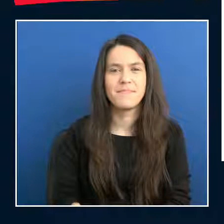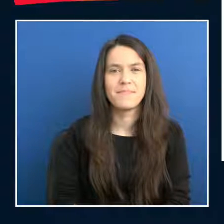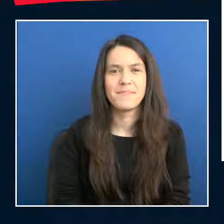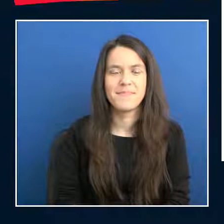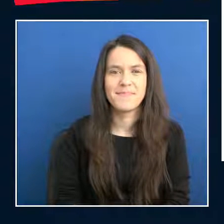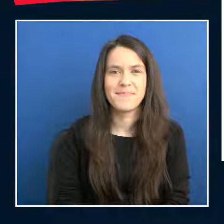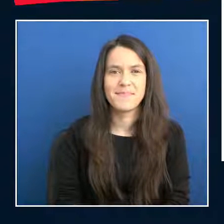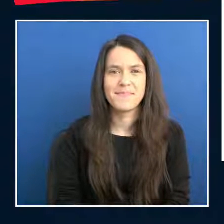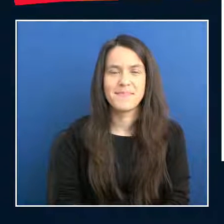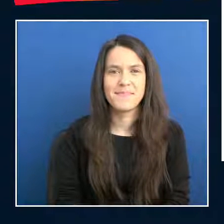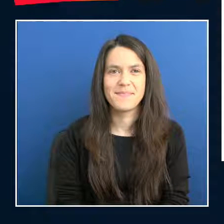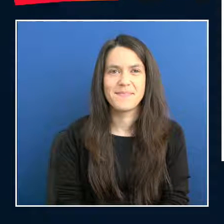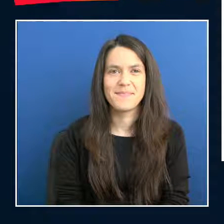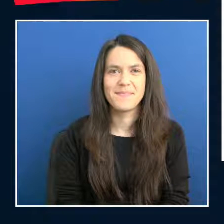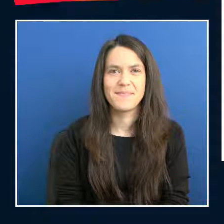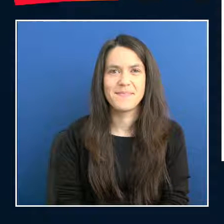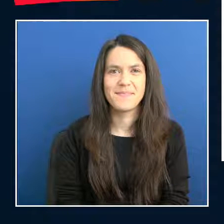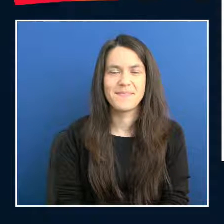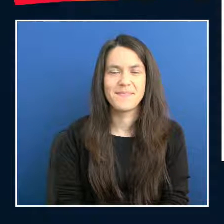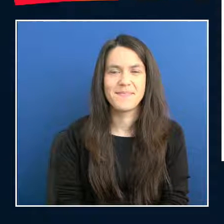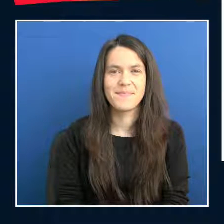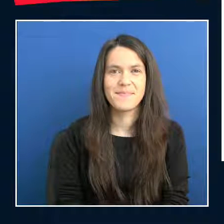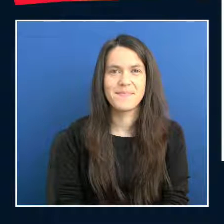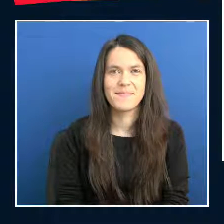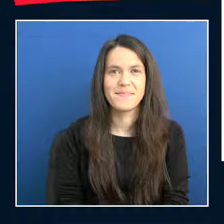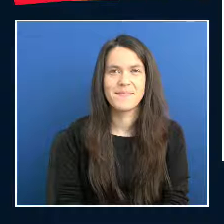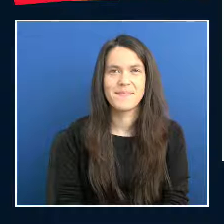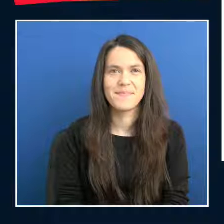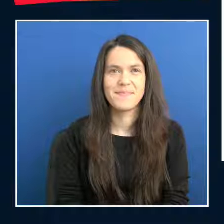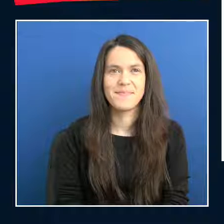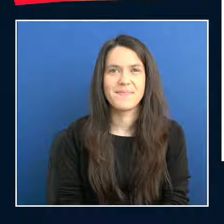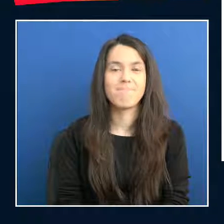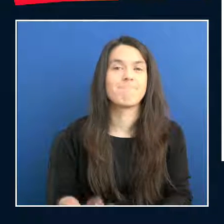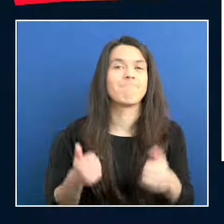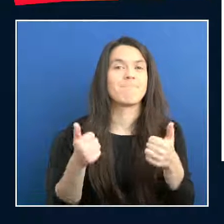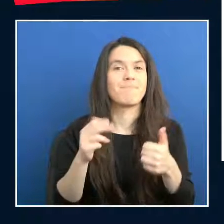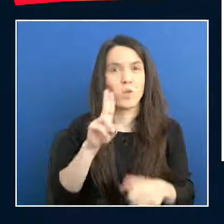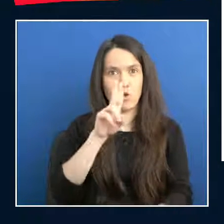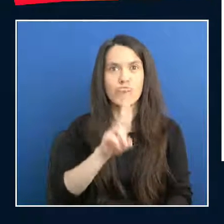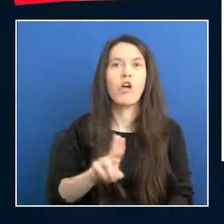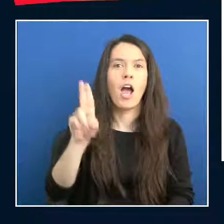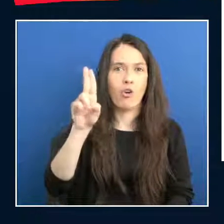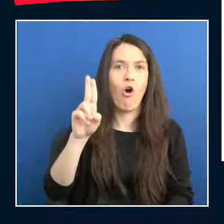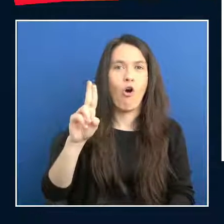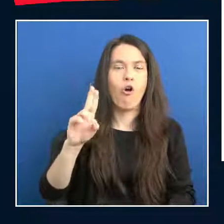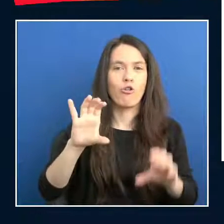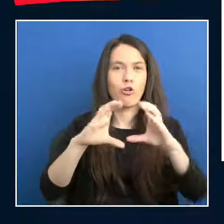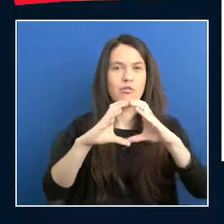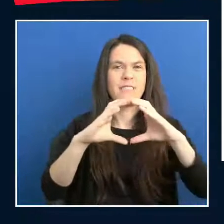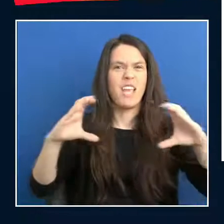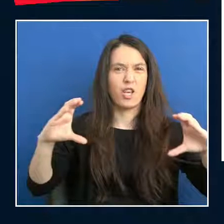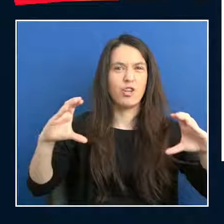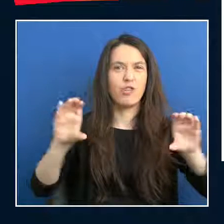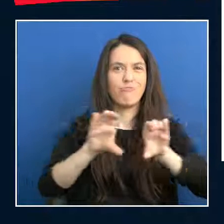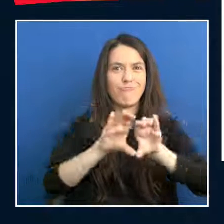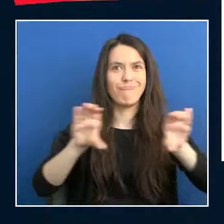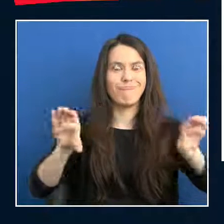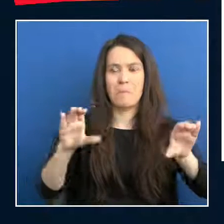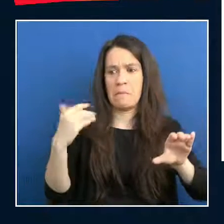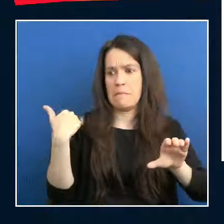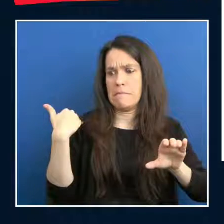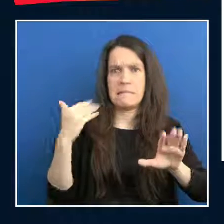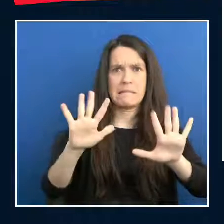Okay, that looks good. So here's also an Umbraco container which is running. Remember, I started it 10 minutes ago,